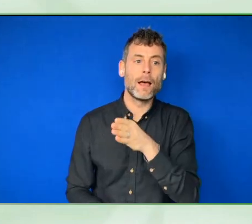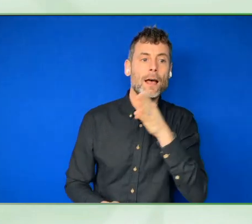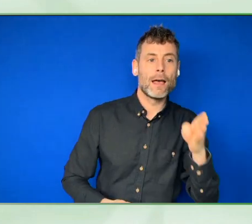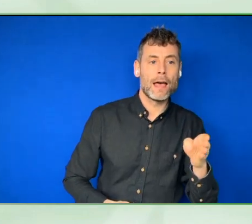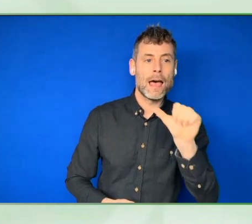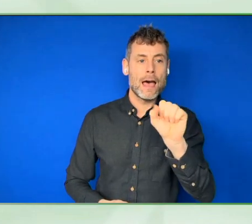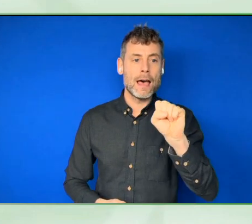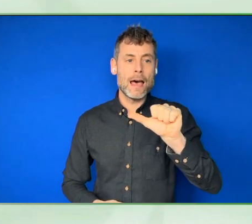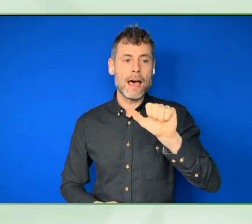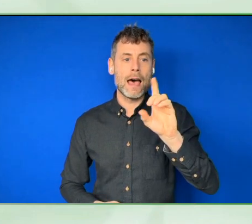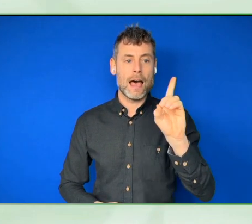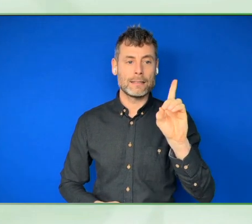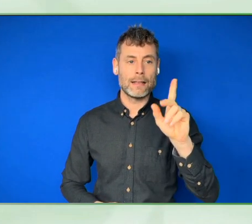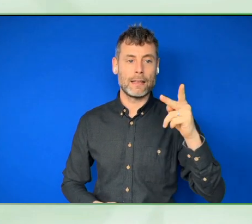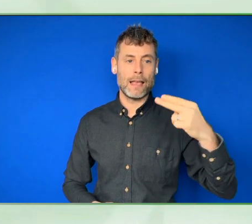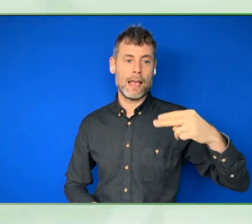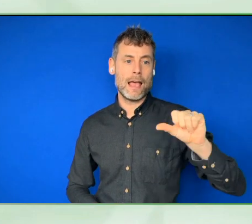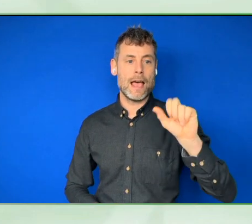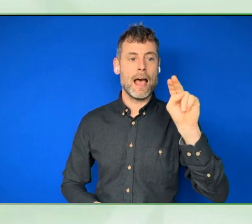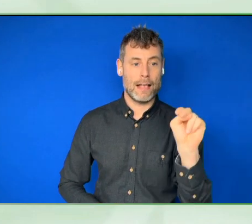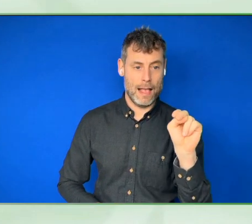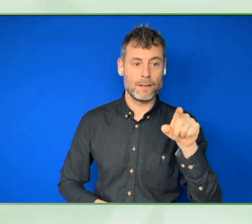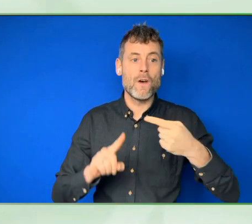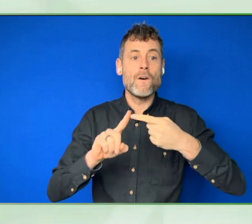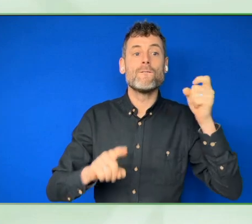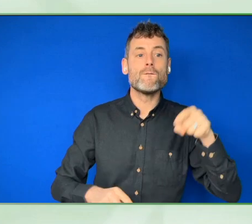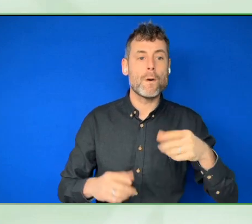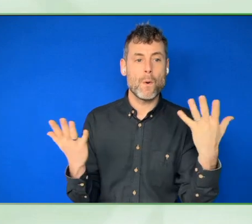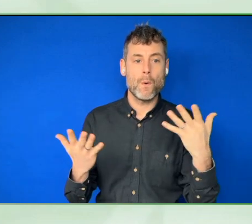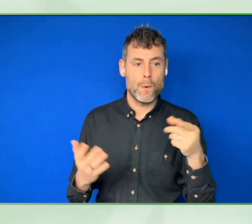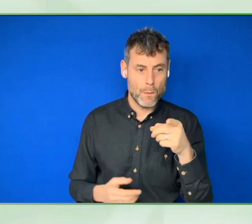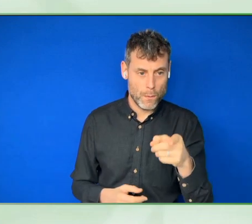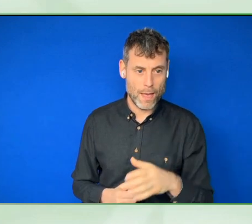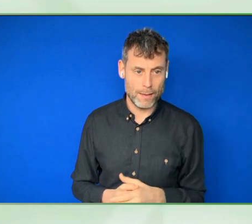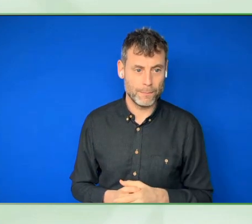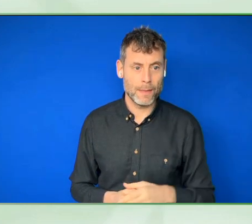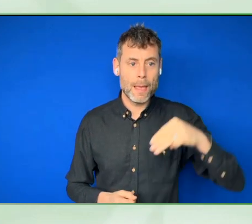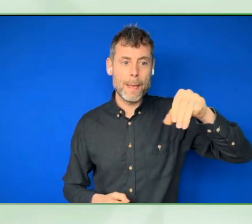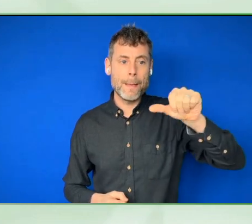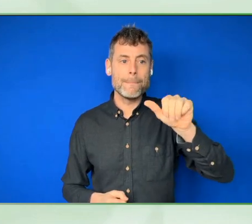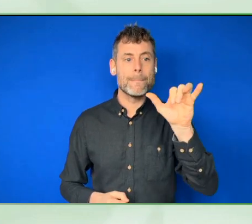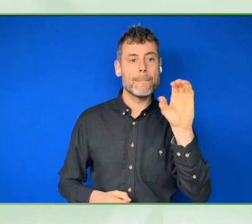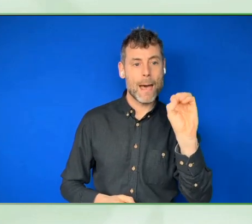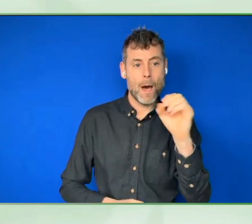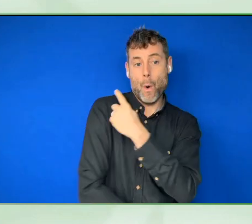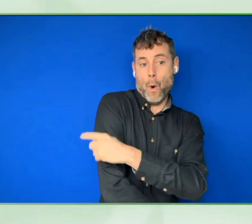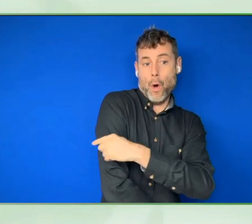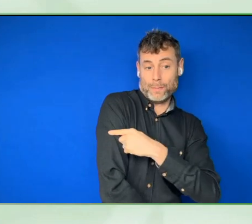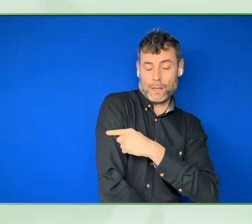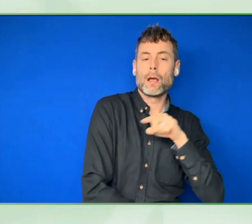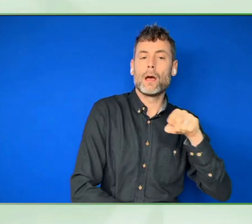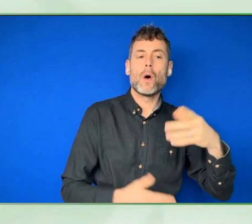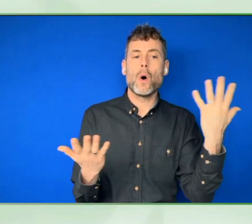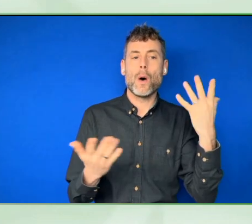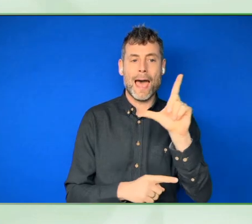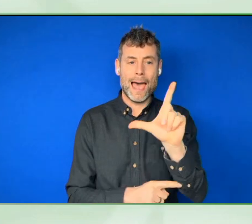Hospital in Lahore, Pakistan. And Dr. Khan will be sharing with us a real example of what